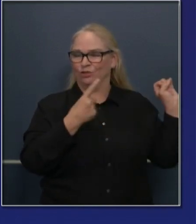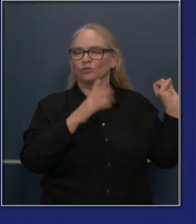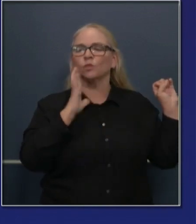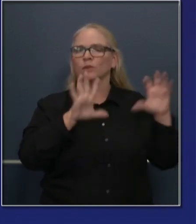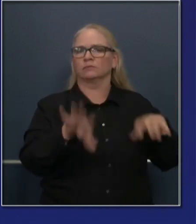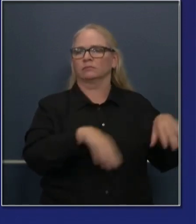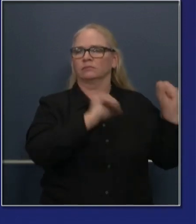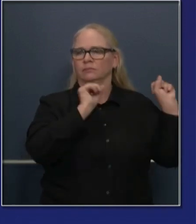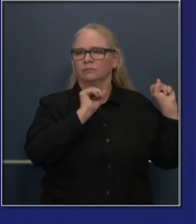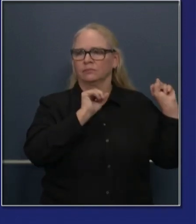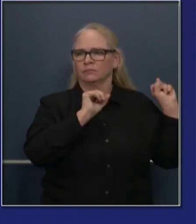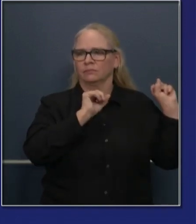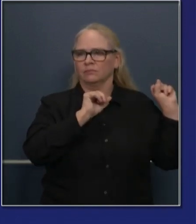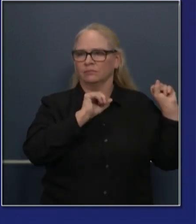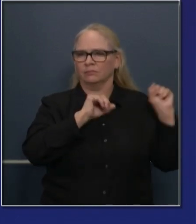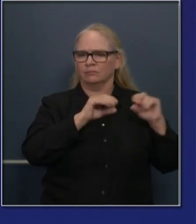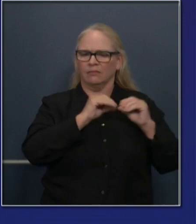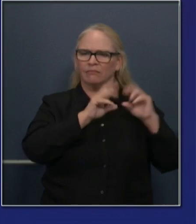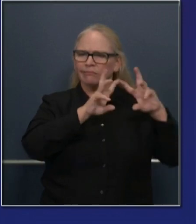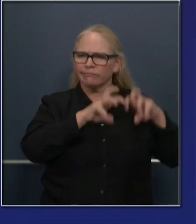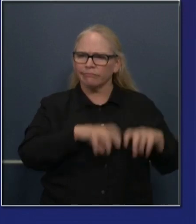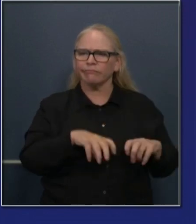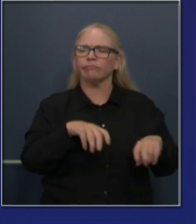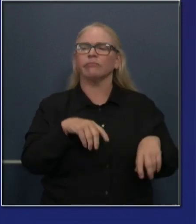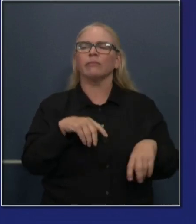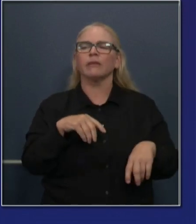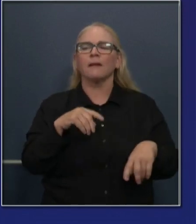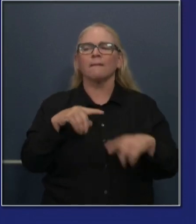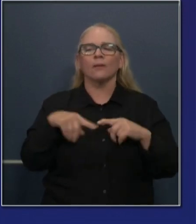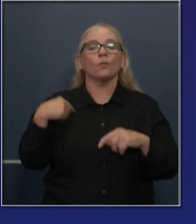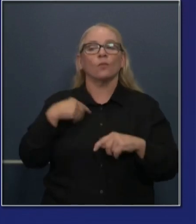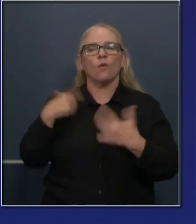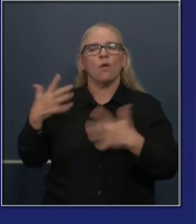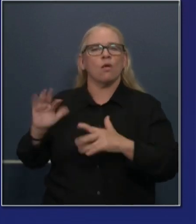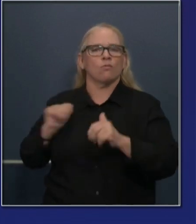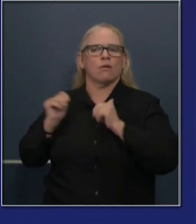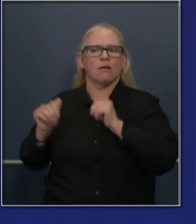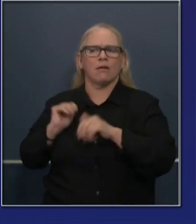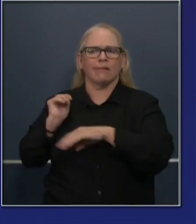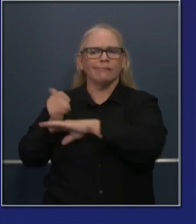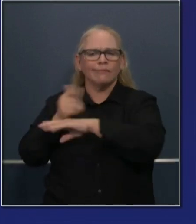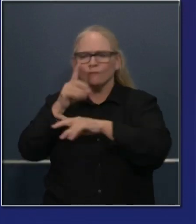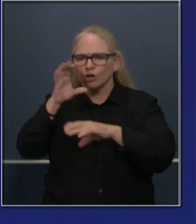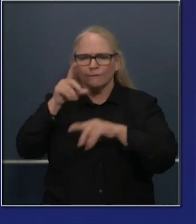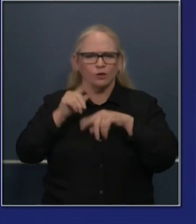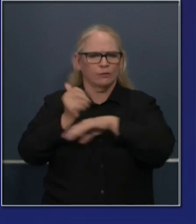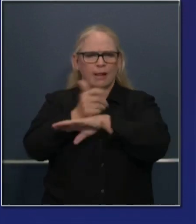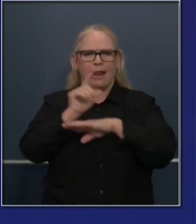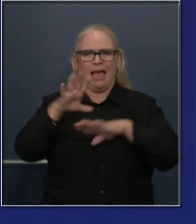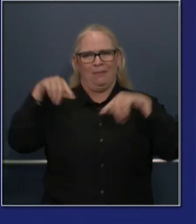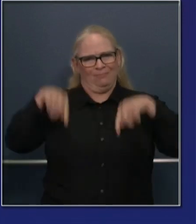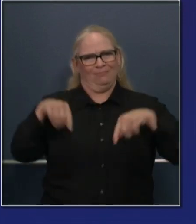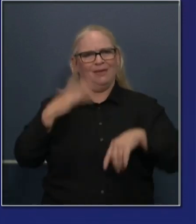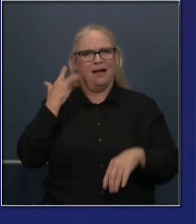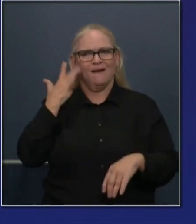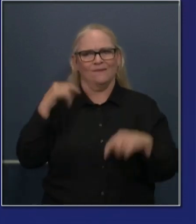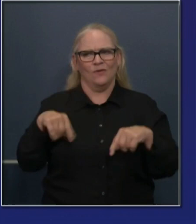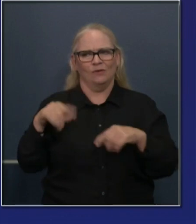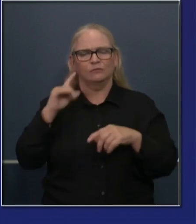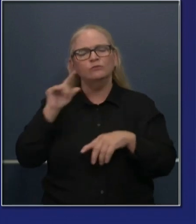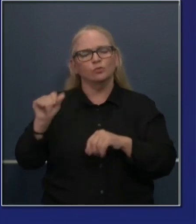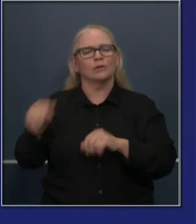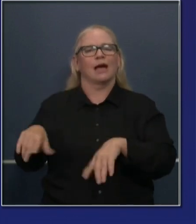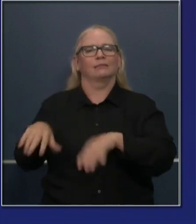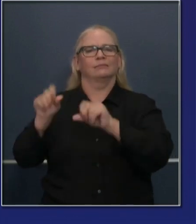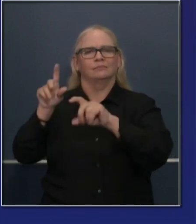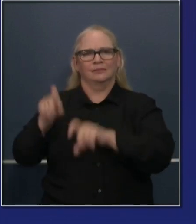as we're going to pursue our own efforts here in the state of California. Dr. Galley will talk a lot more about that. I look forward to talking to you a lot more